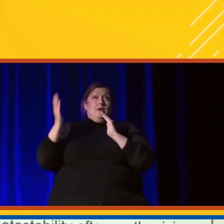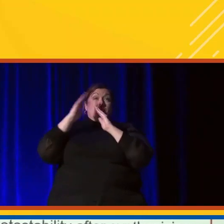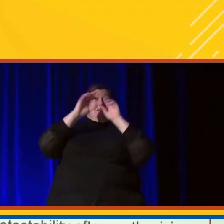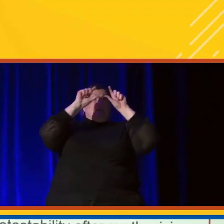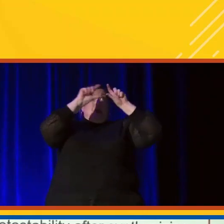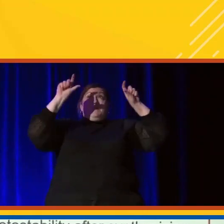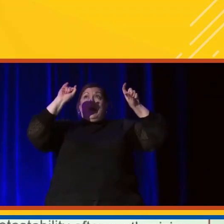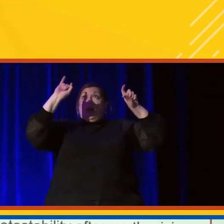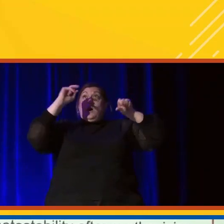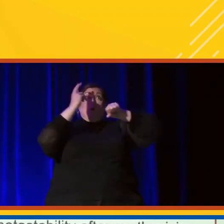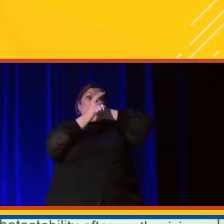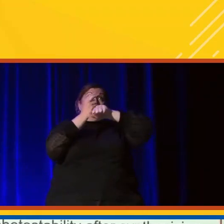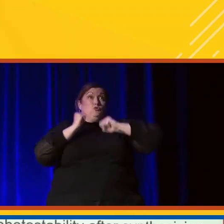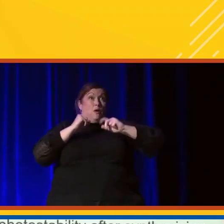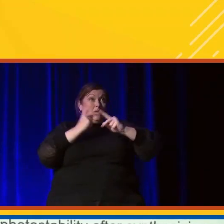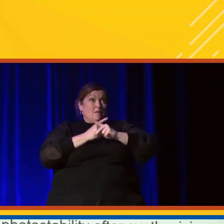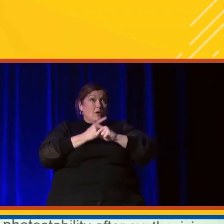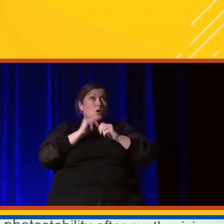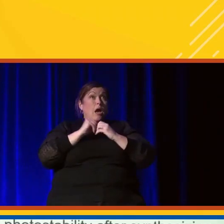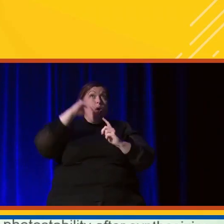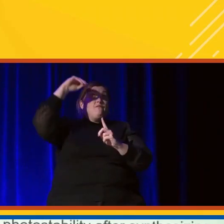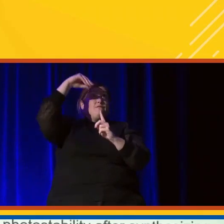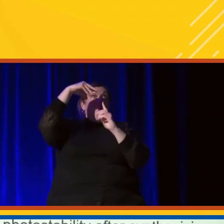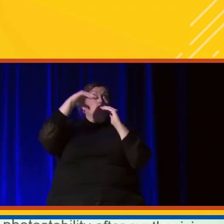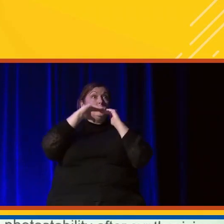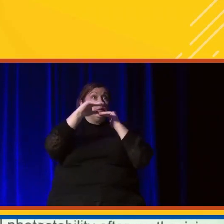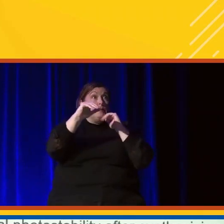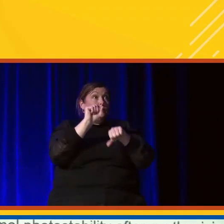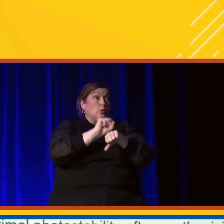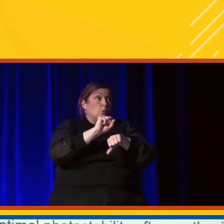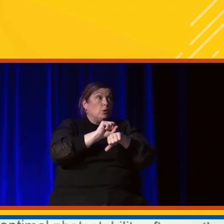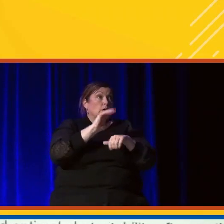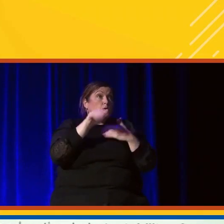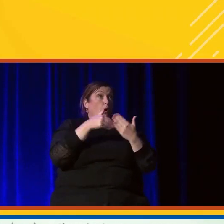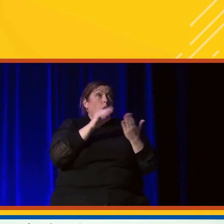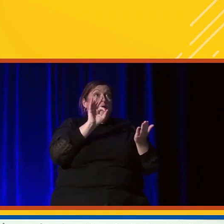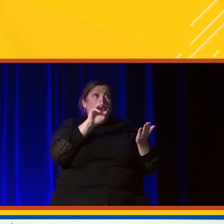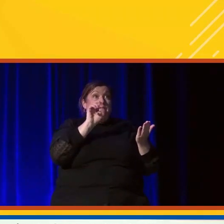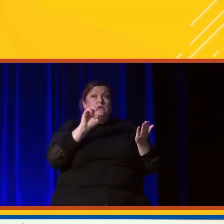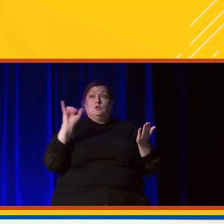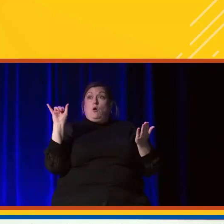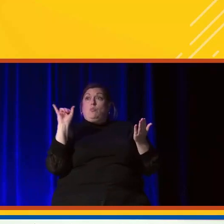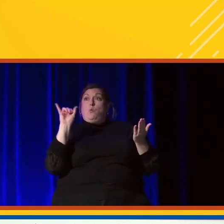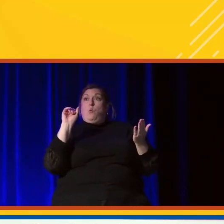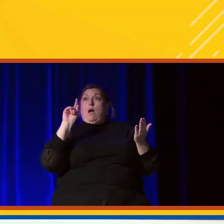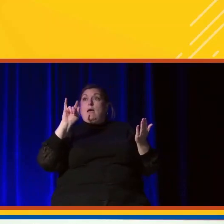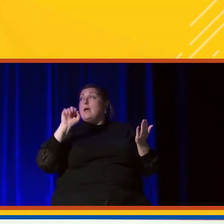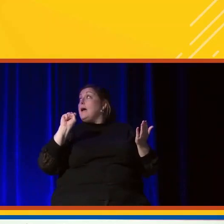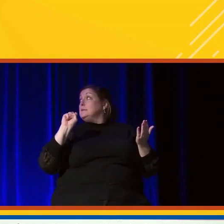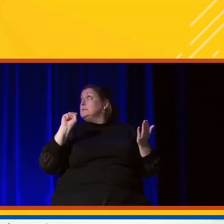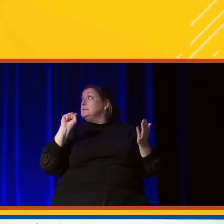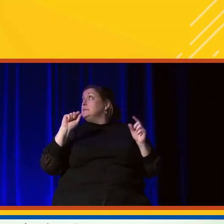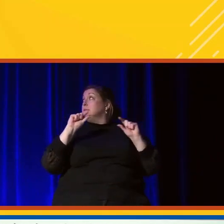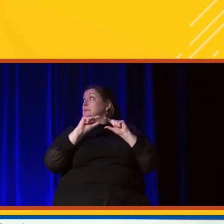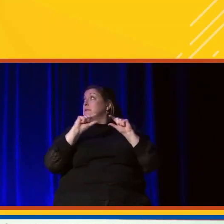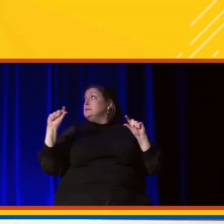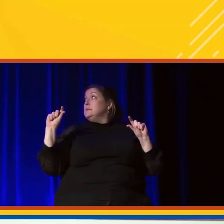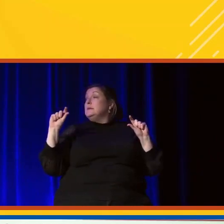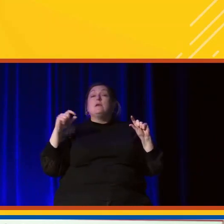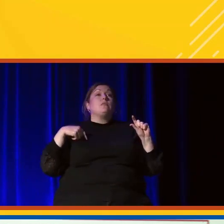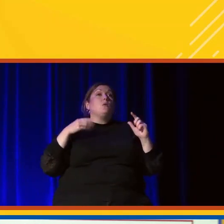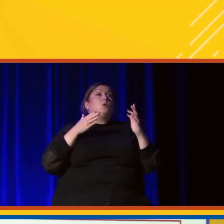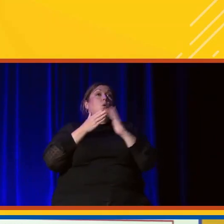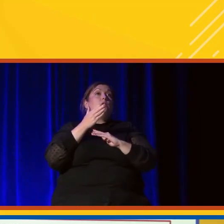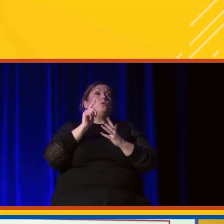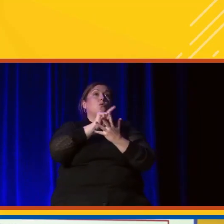that the AI is using to try to figure out how photostability works, a bunch of the features. And on the y-axis here is the round that we're going through. And